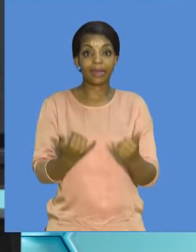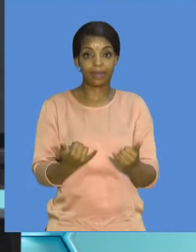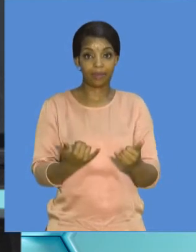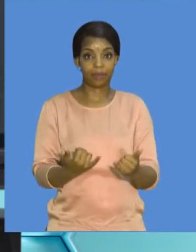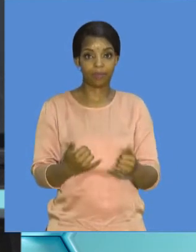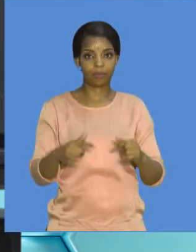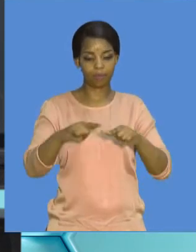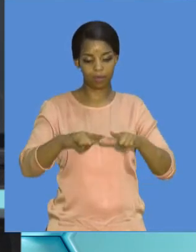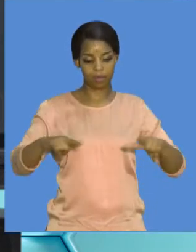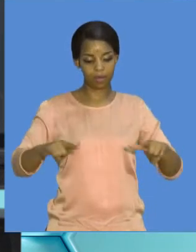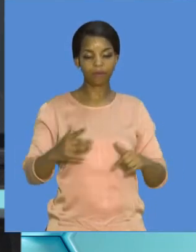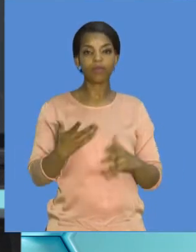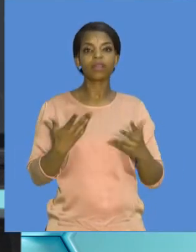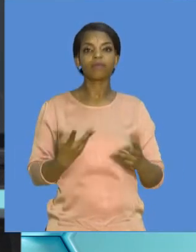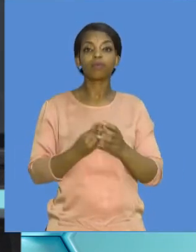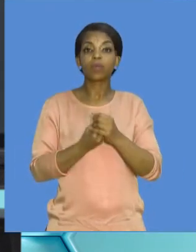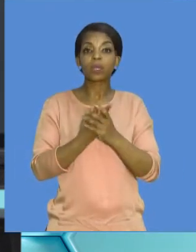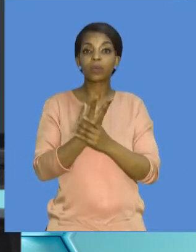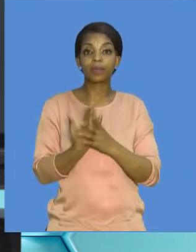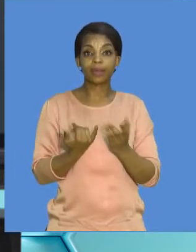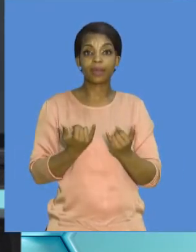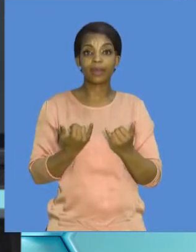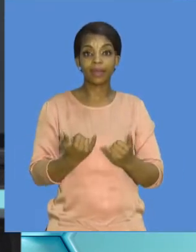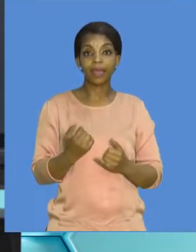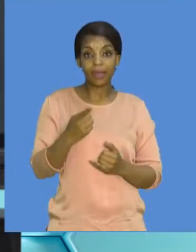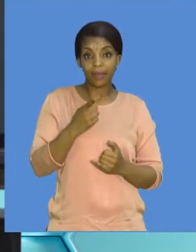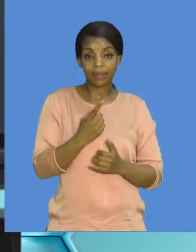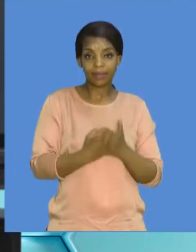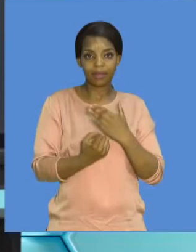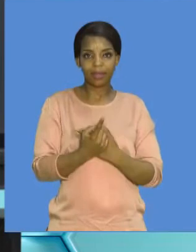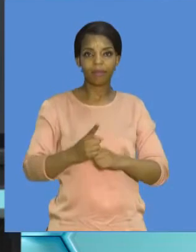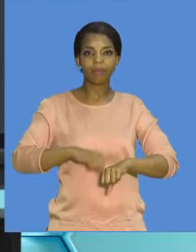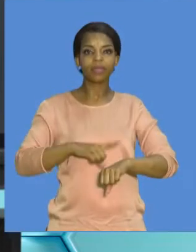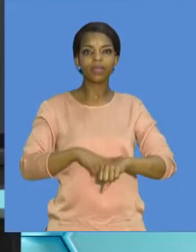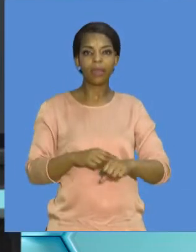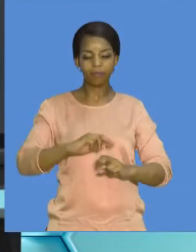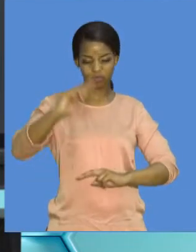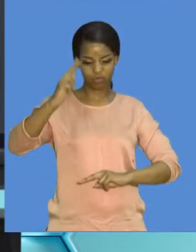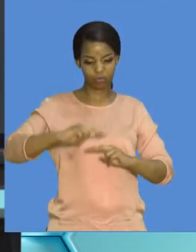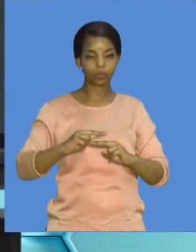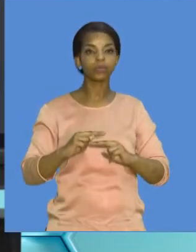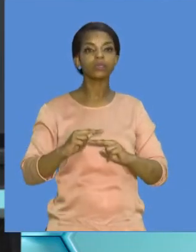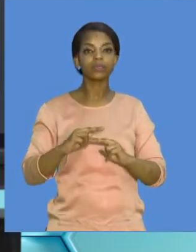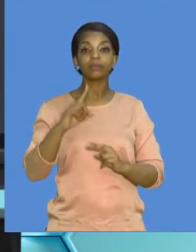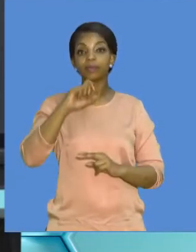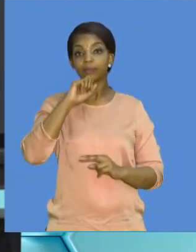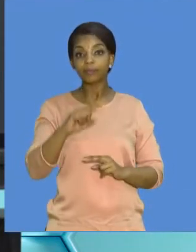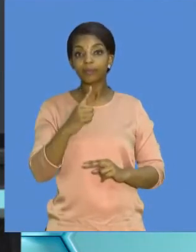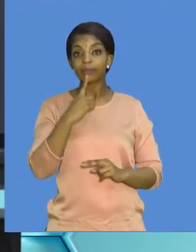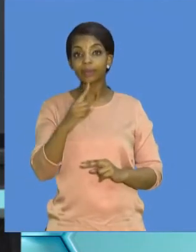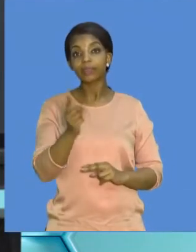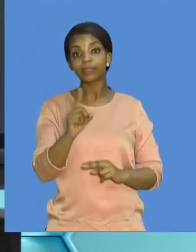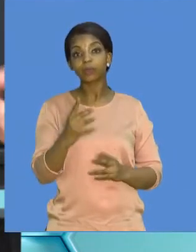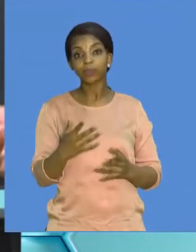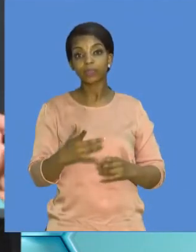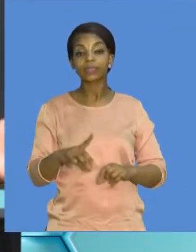of growth is quite rapid in a very short period of time. Hence, time is important. What do I mean when I say